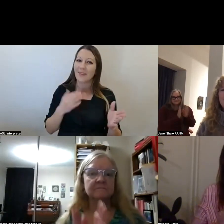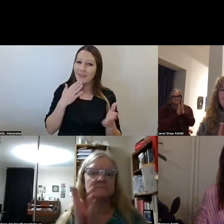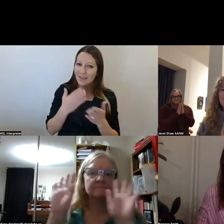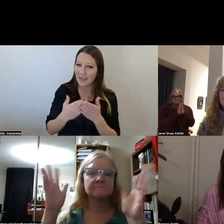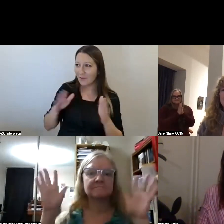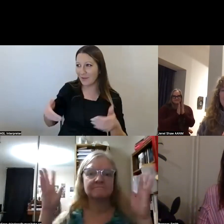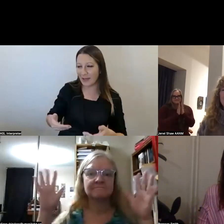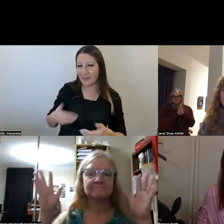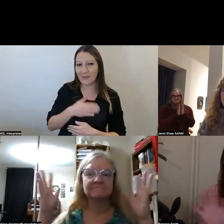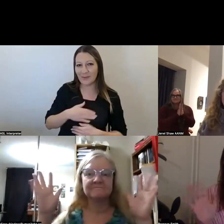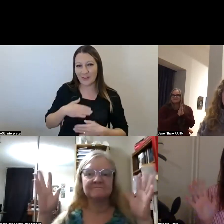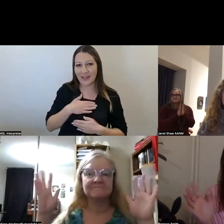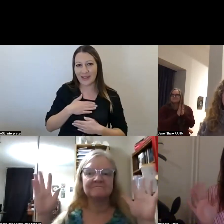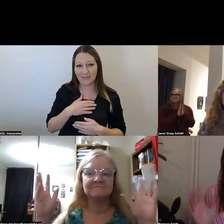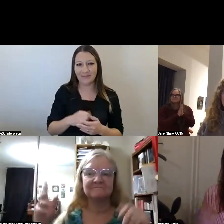it.